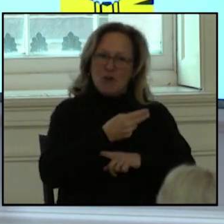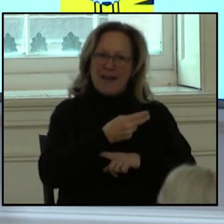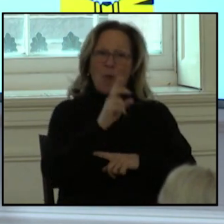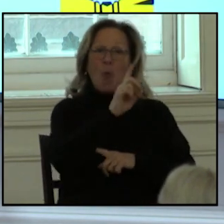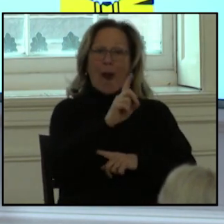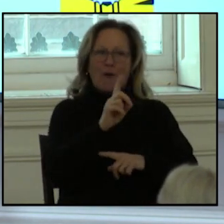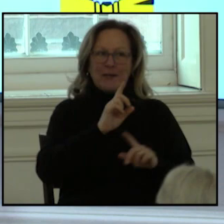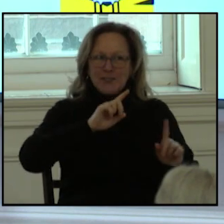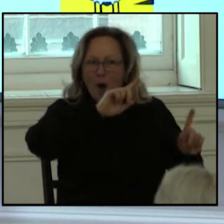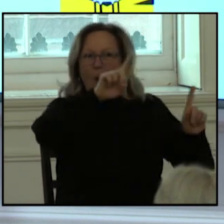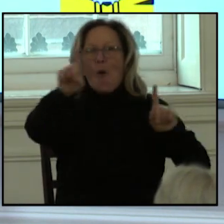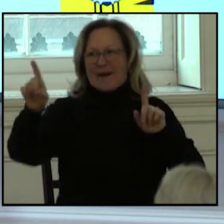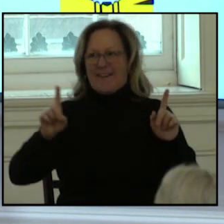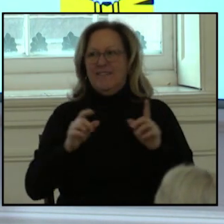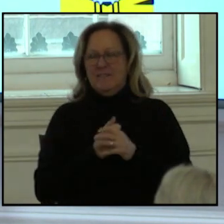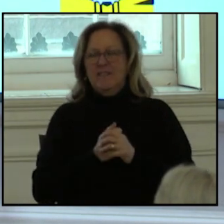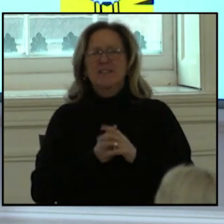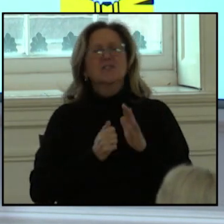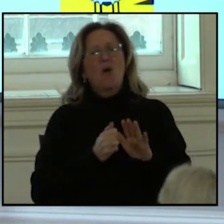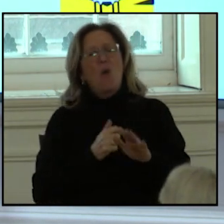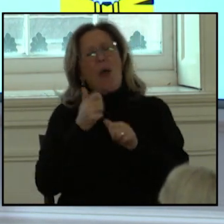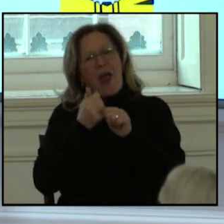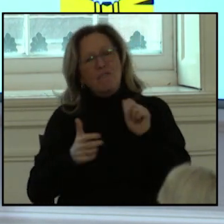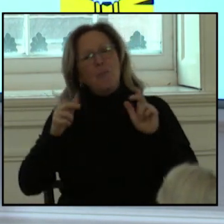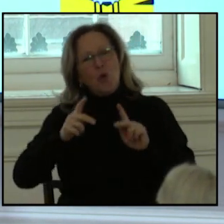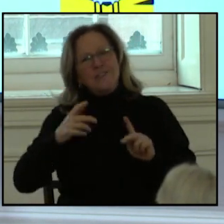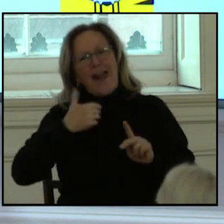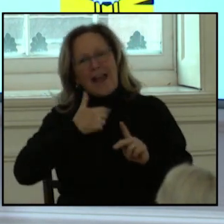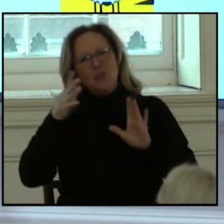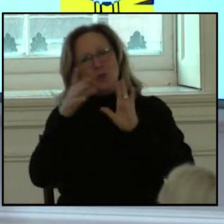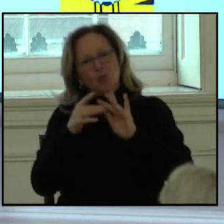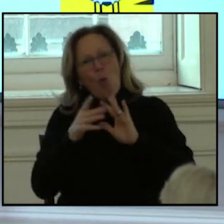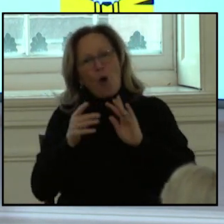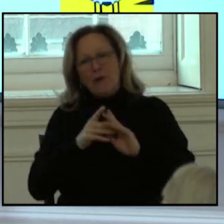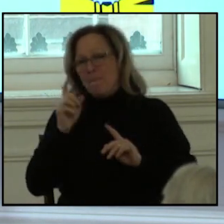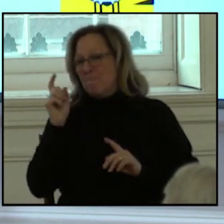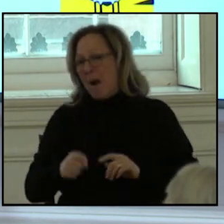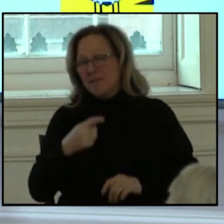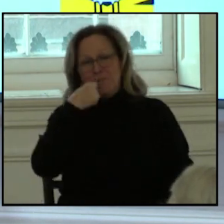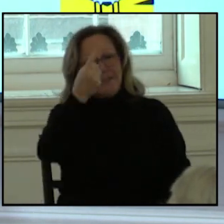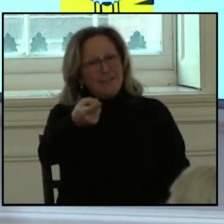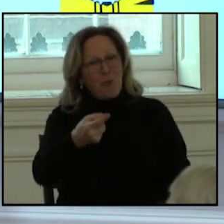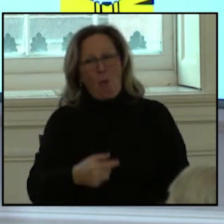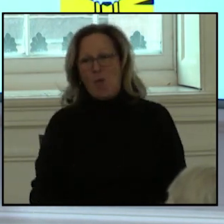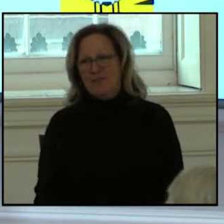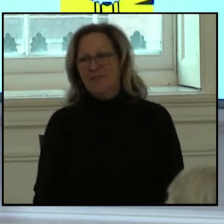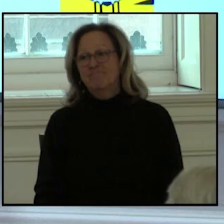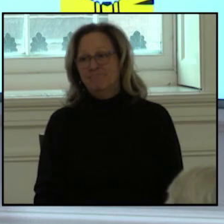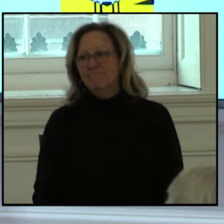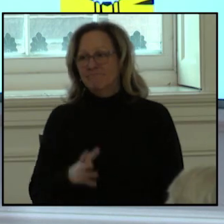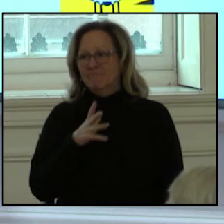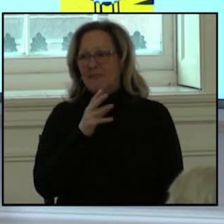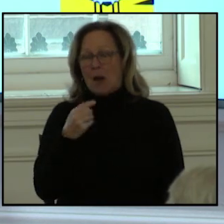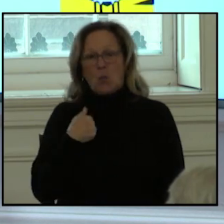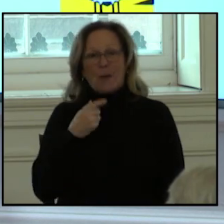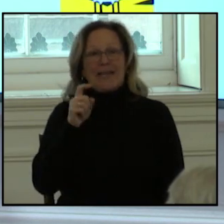Every family, every person has a story that needs to be told. And we need to